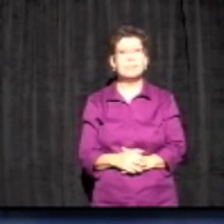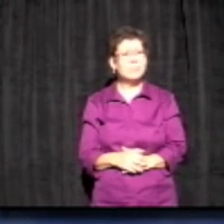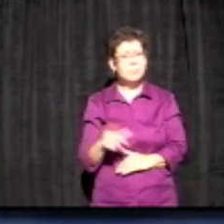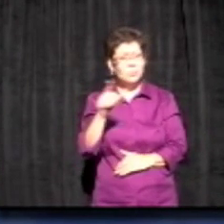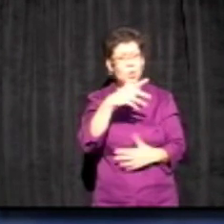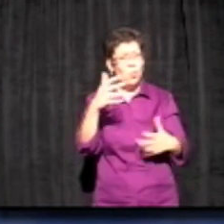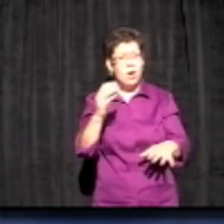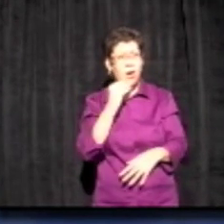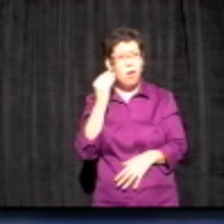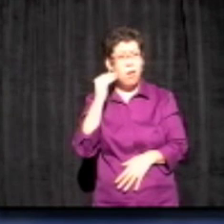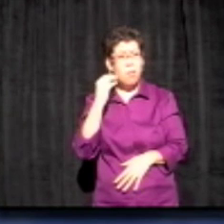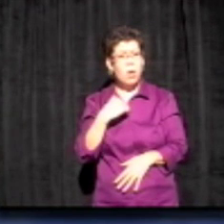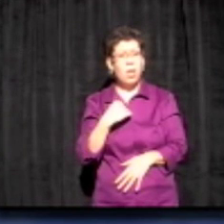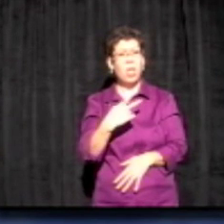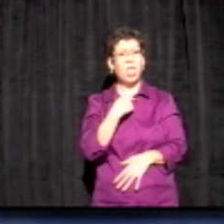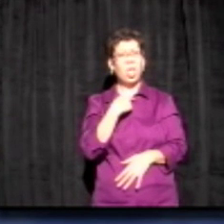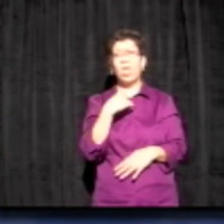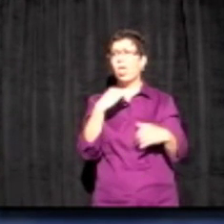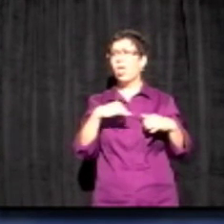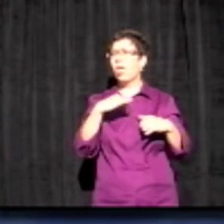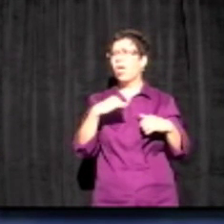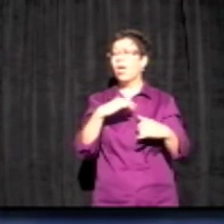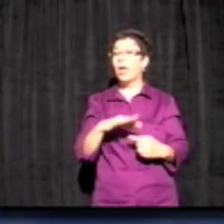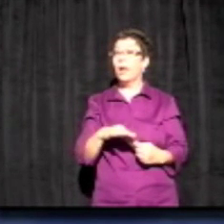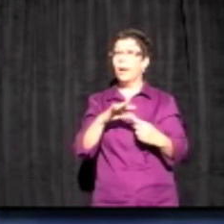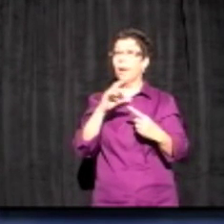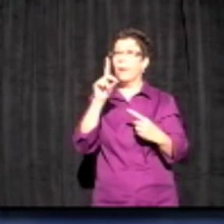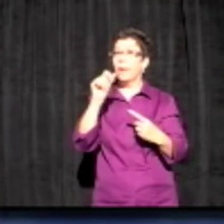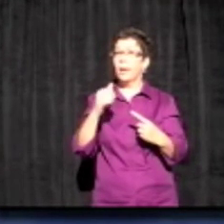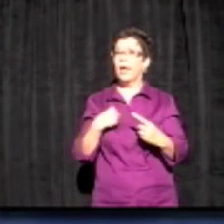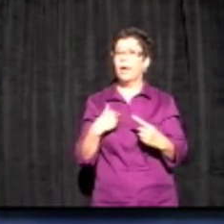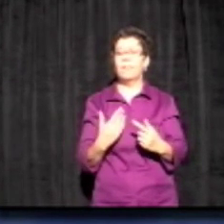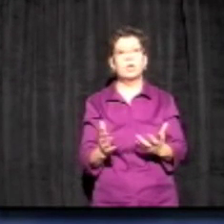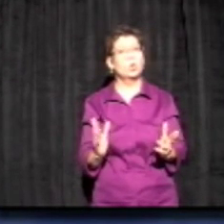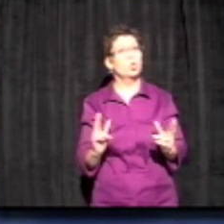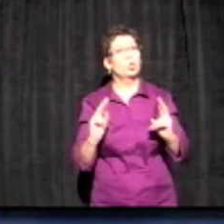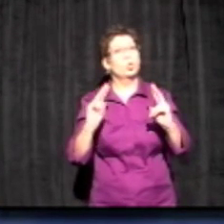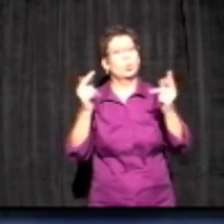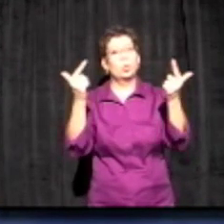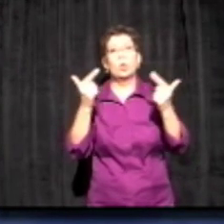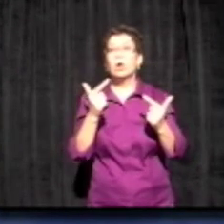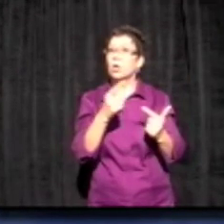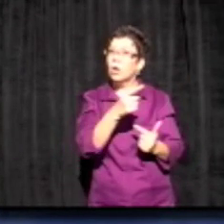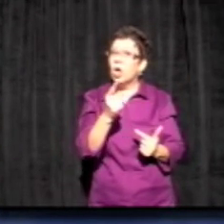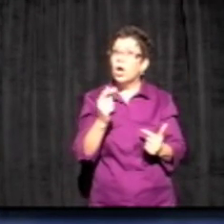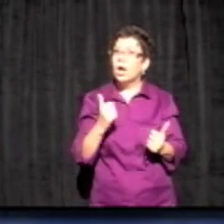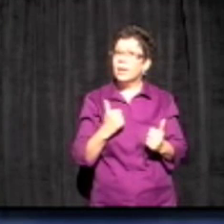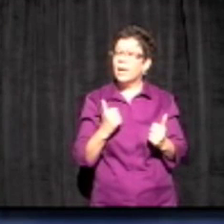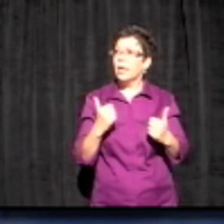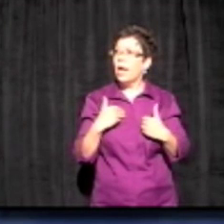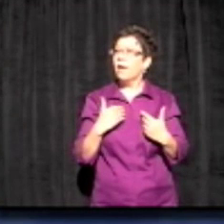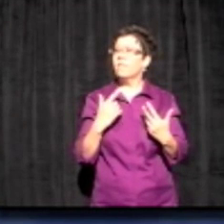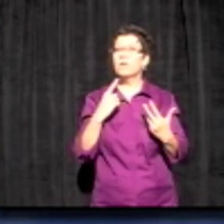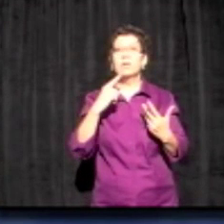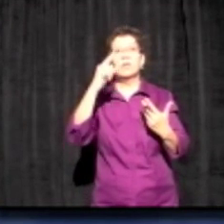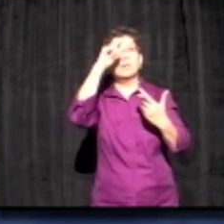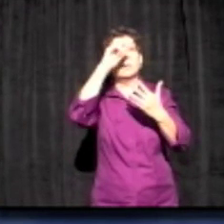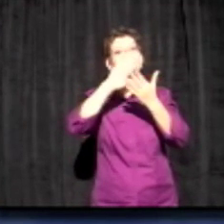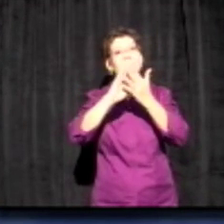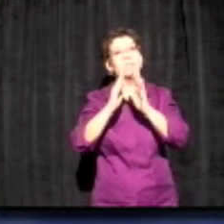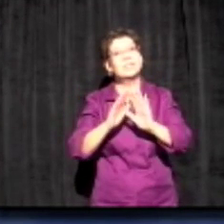home, especially someone with a disability. The ability to have the peace of